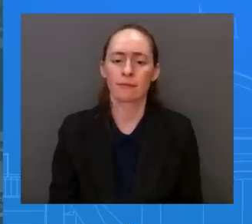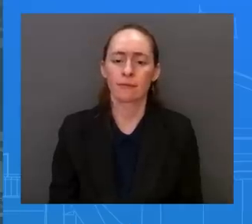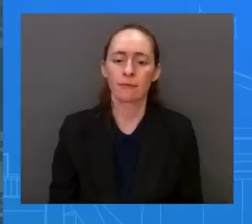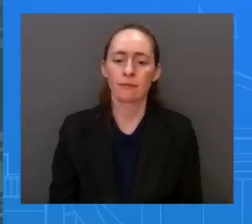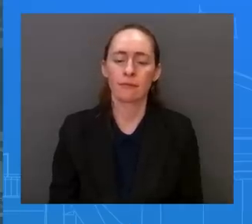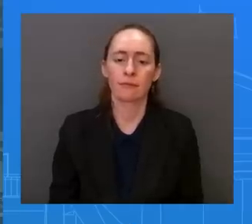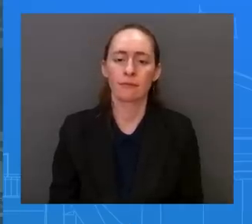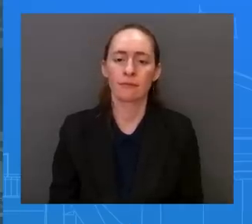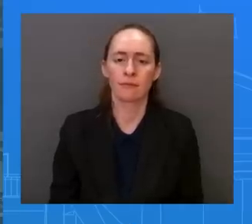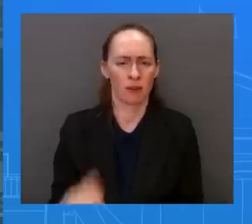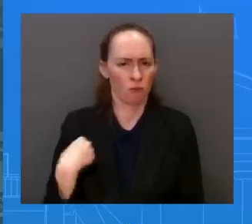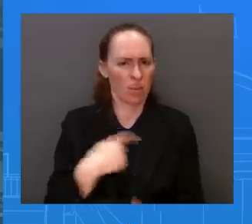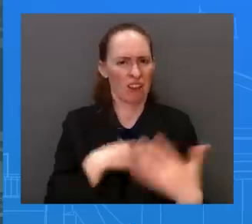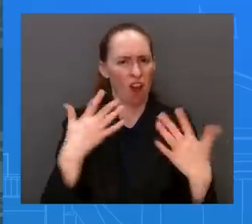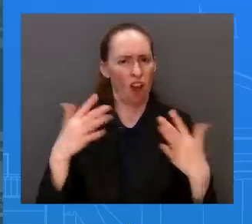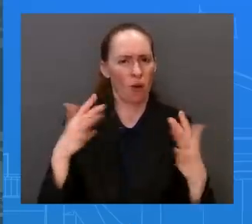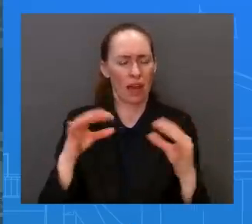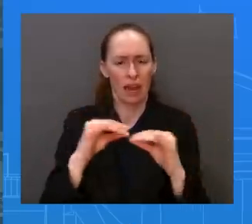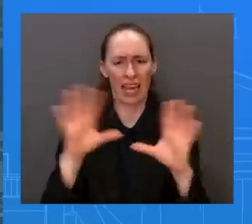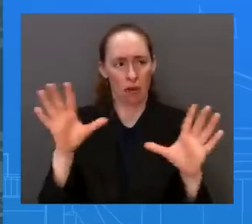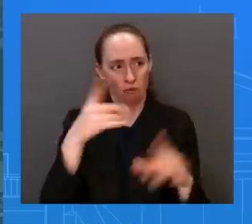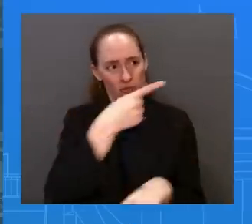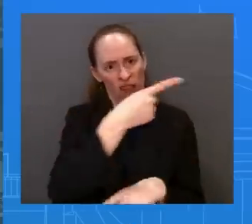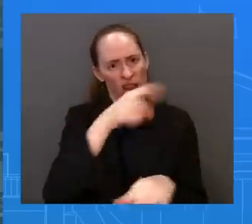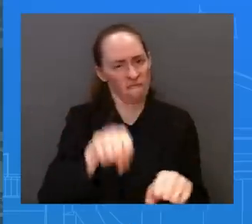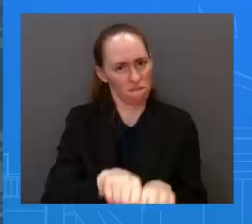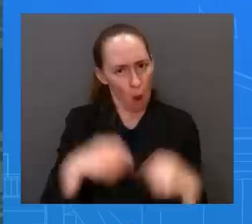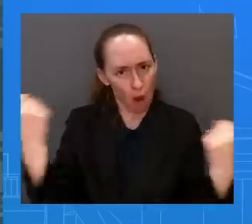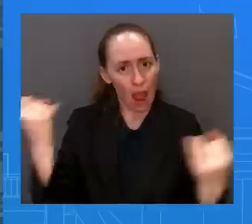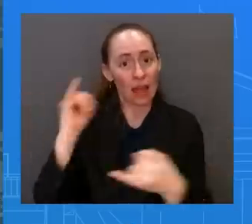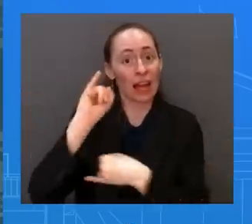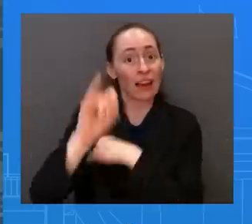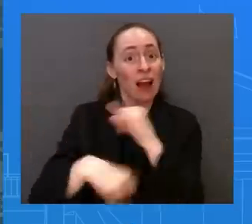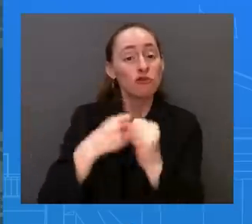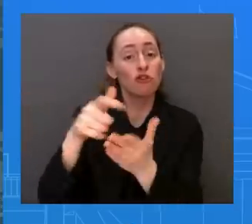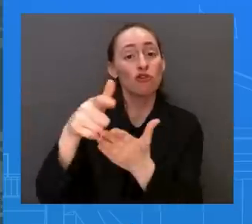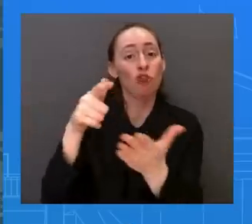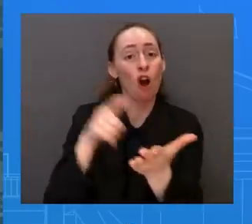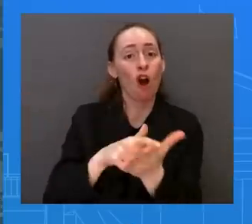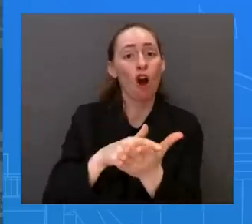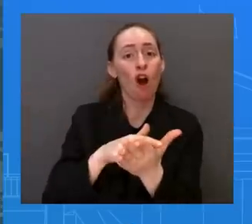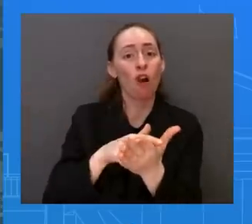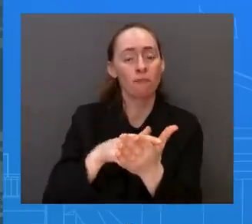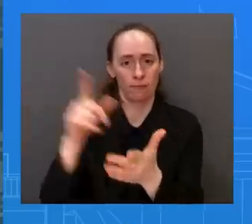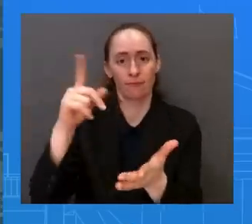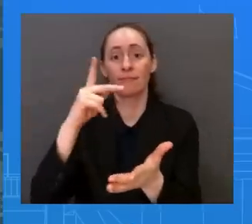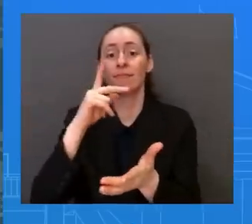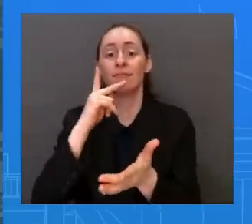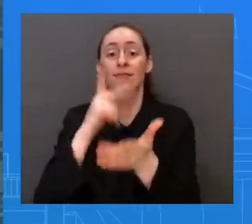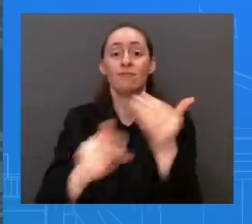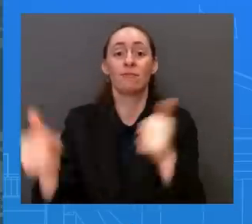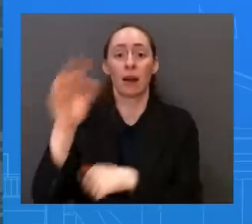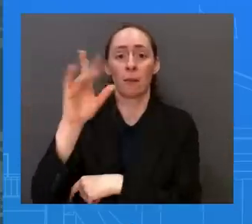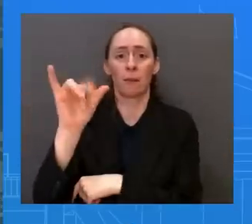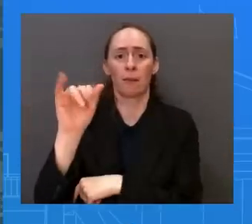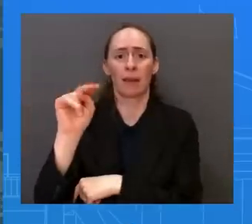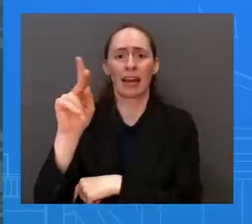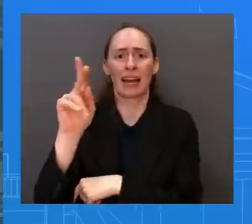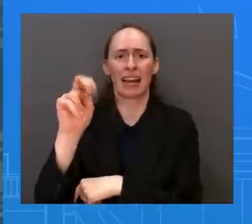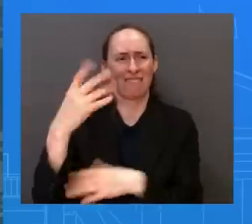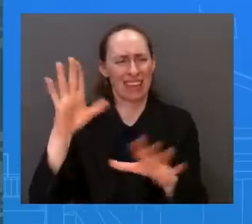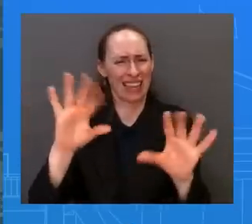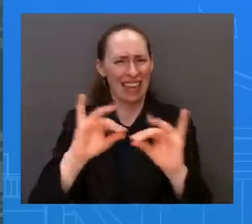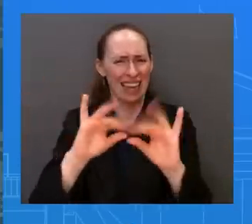international law. You've heard directly from Secretary Blinken making that very clear. And China knows that we will